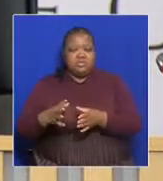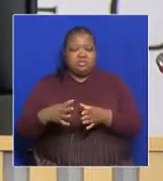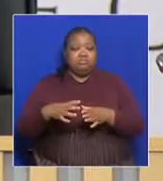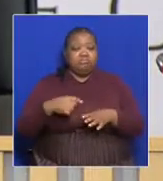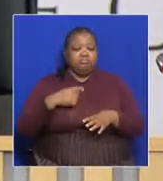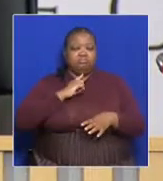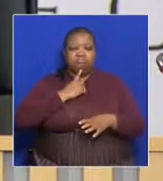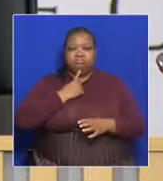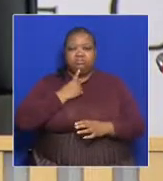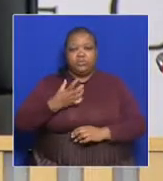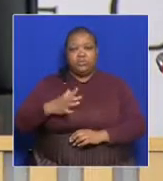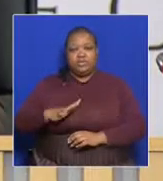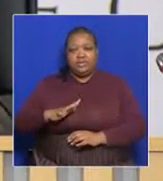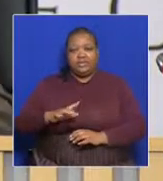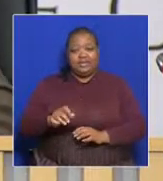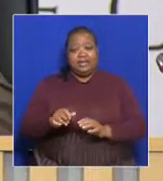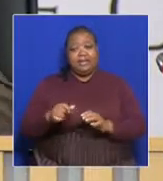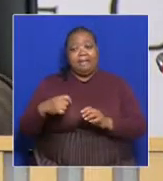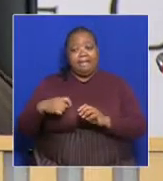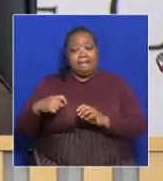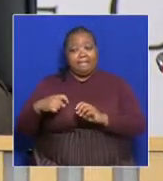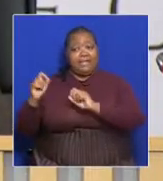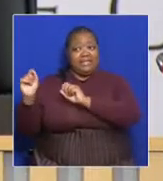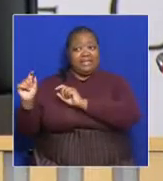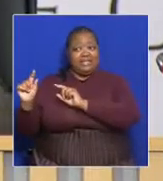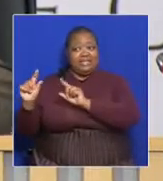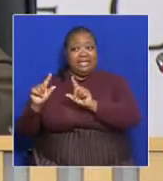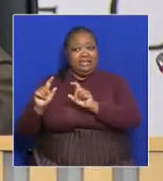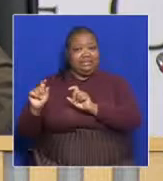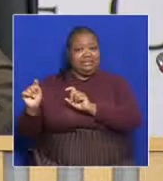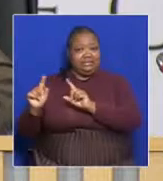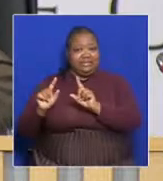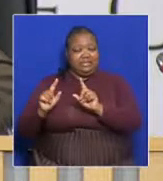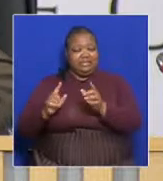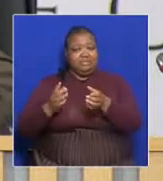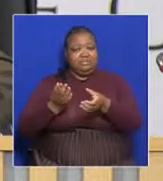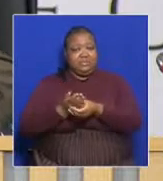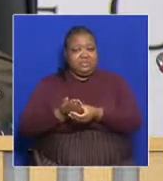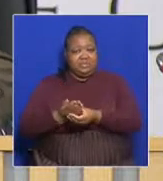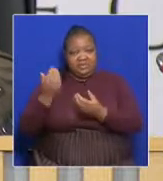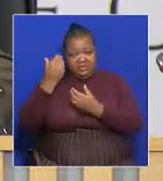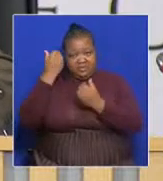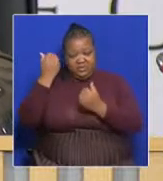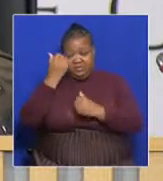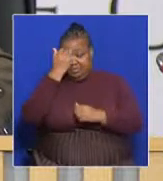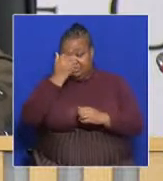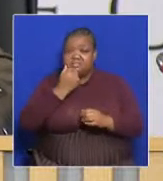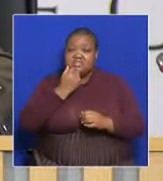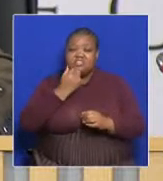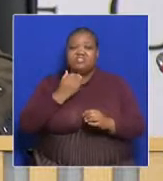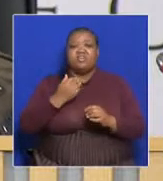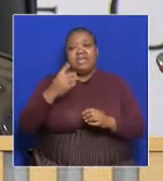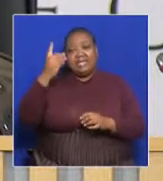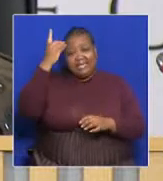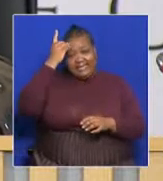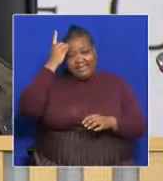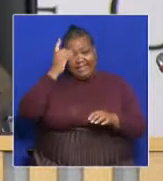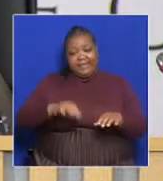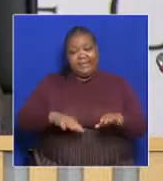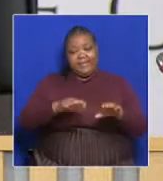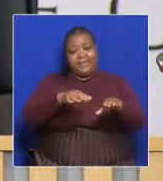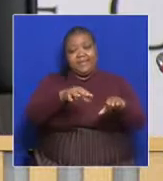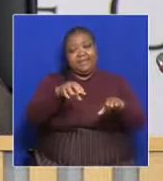that I'm not familiar with, but the photos in the front and the Durban Harbour and all of that, I compiled a similar